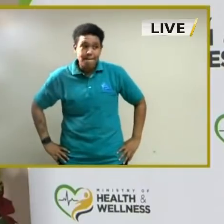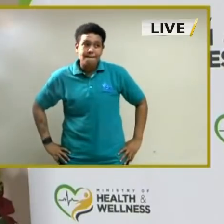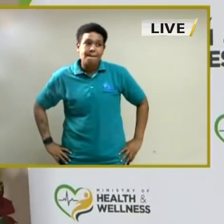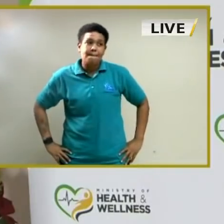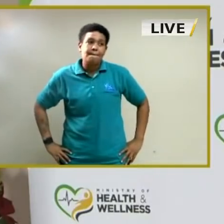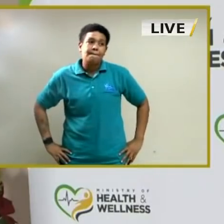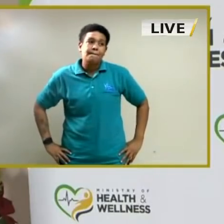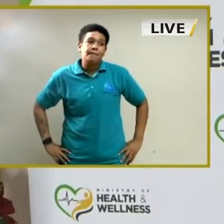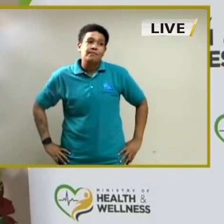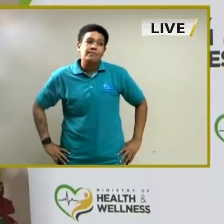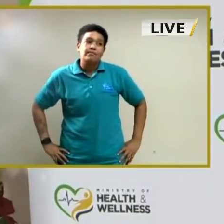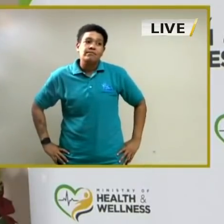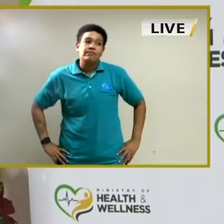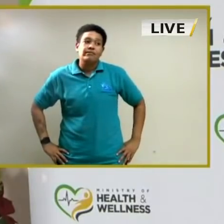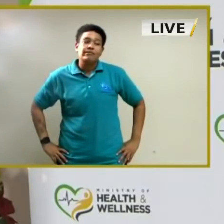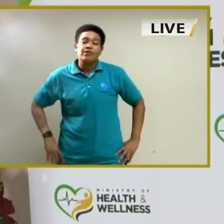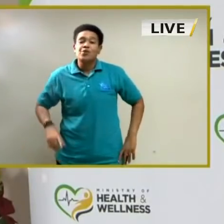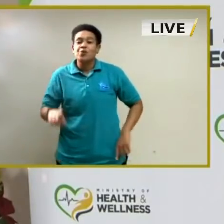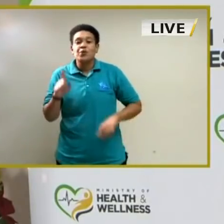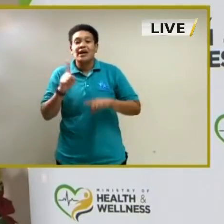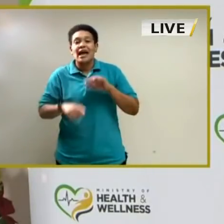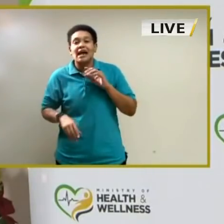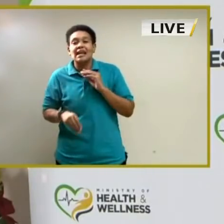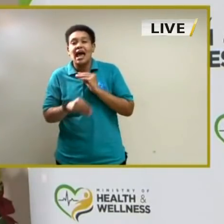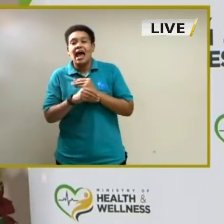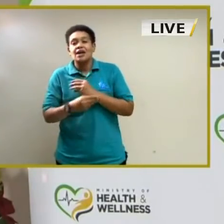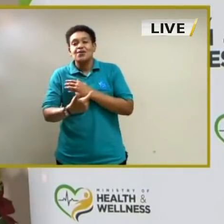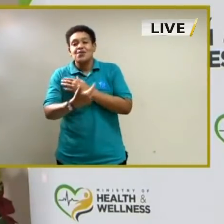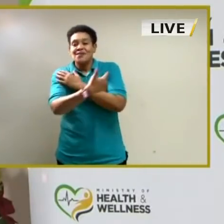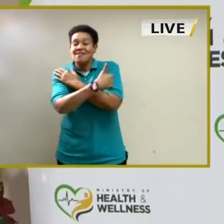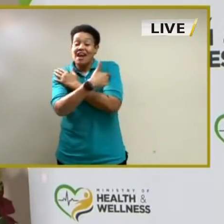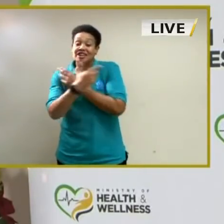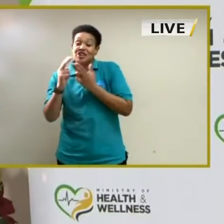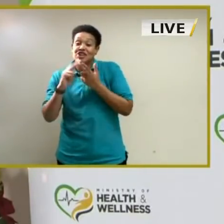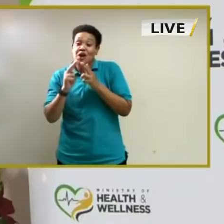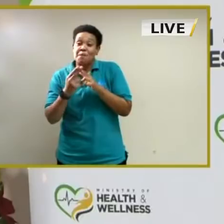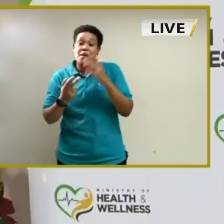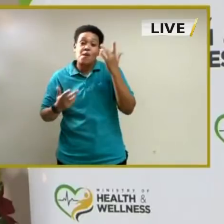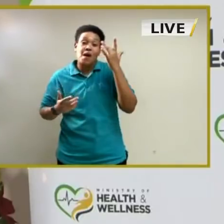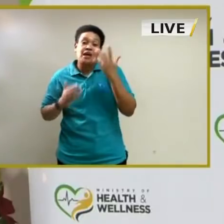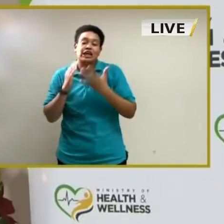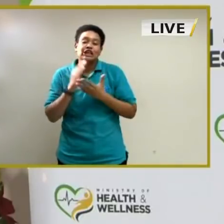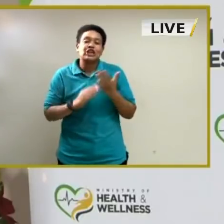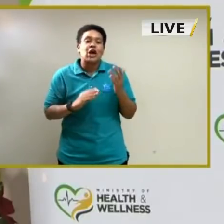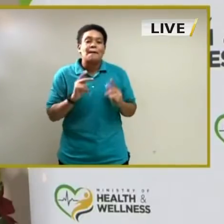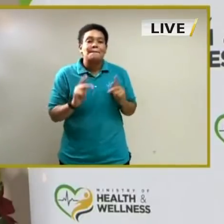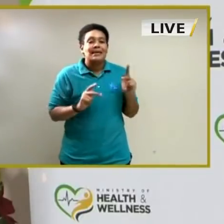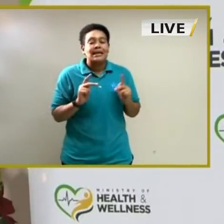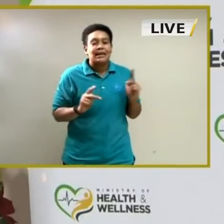the vaccination number, because some persons would have